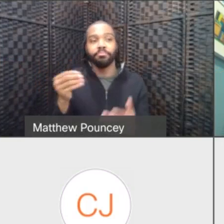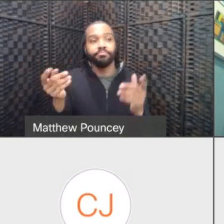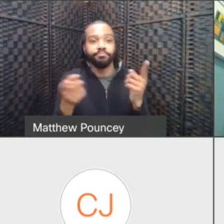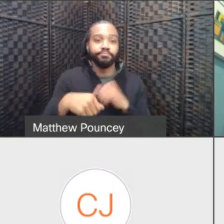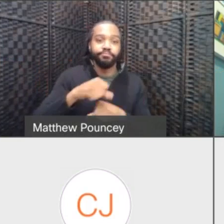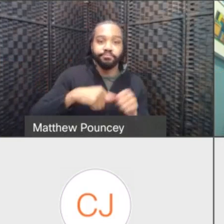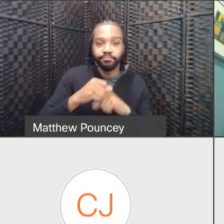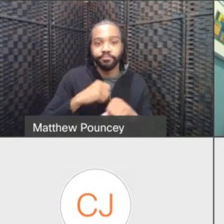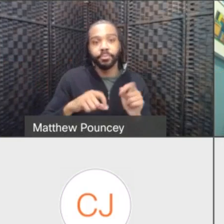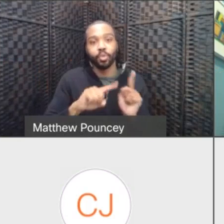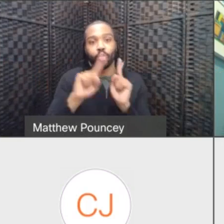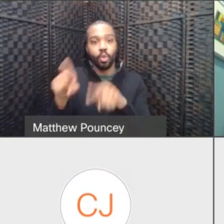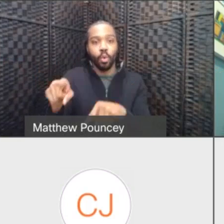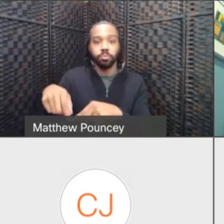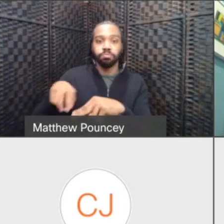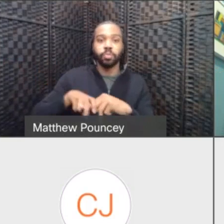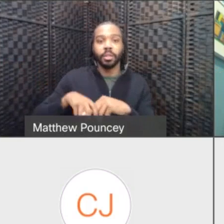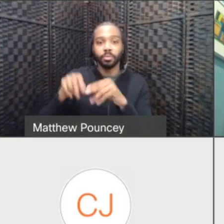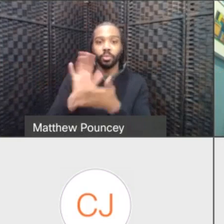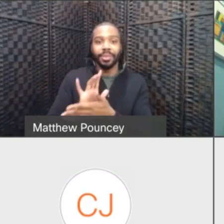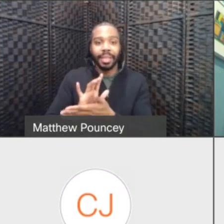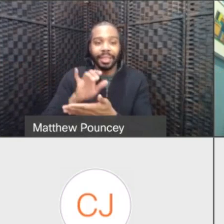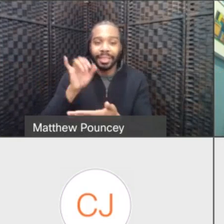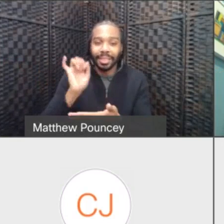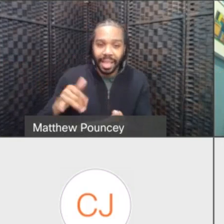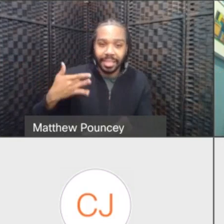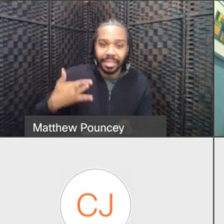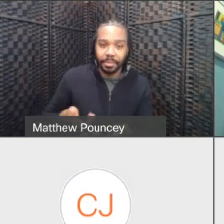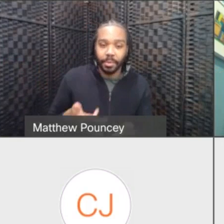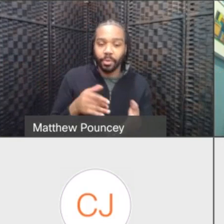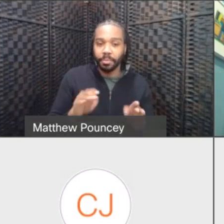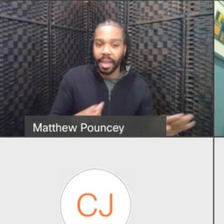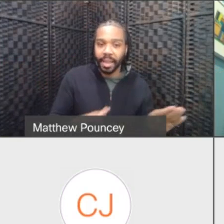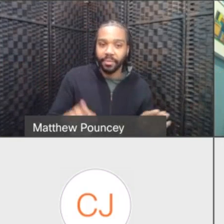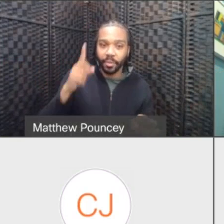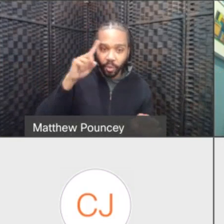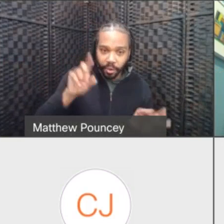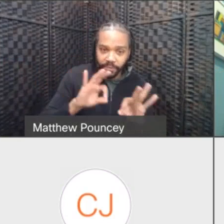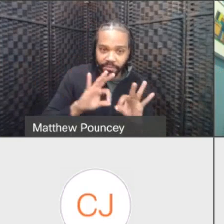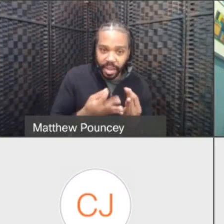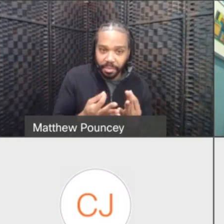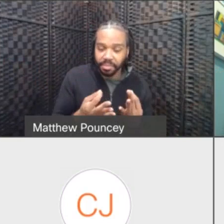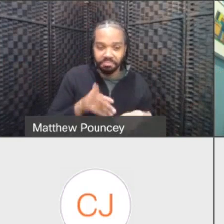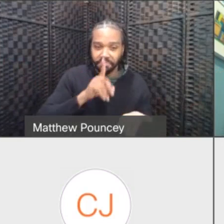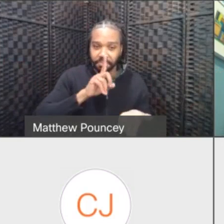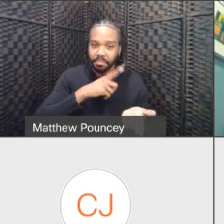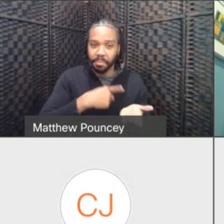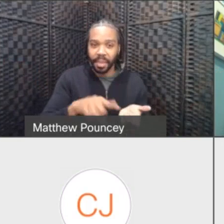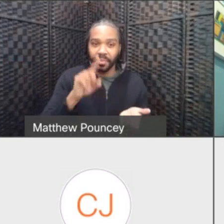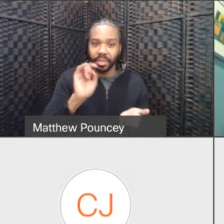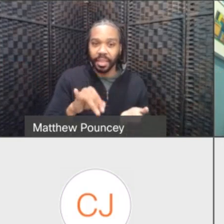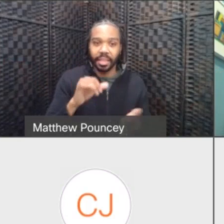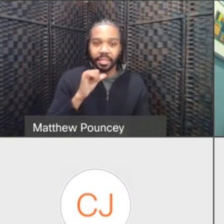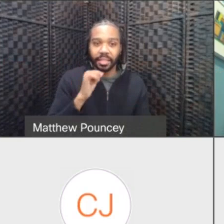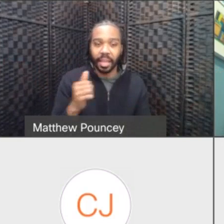movies, that's what families do. And that's why we don't pay for that. It's not considered